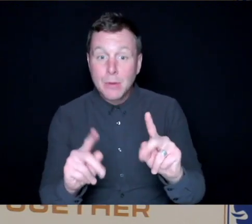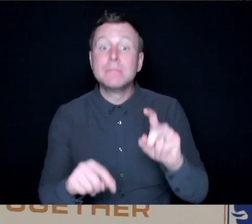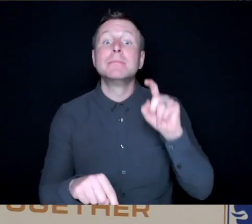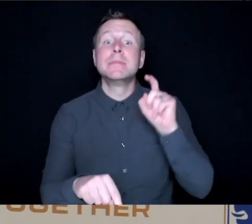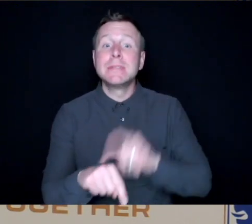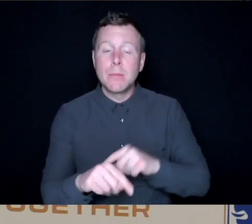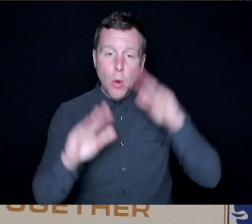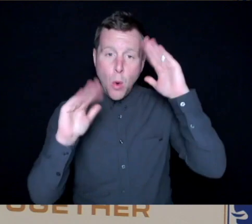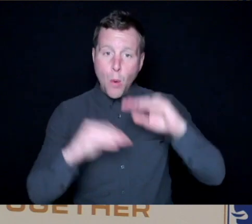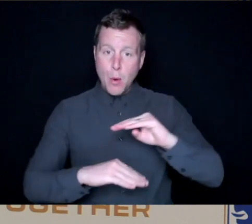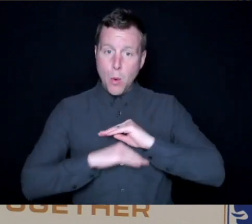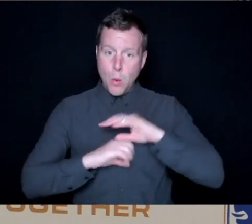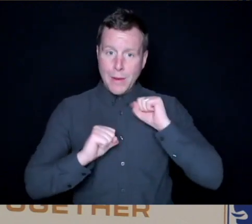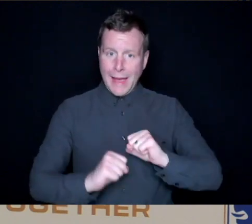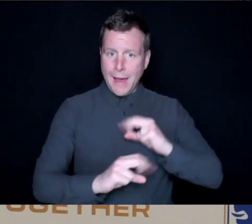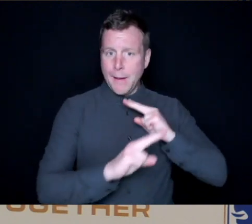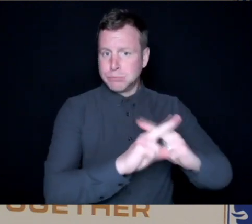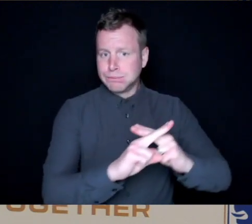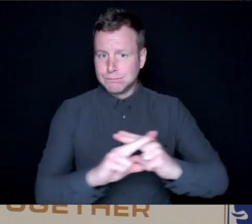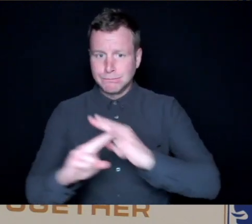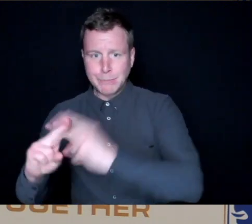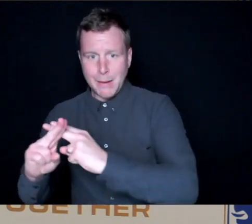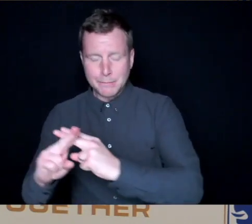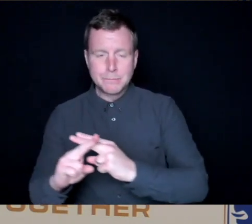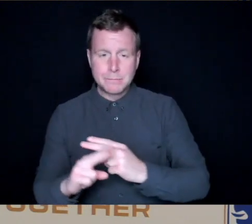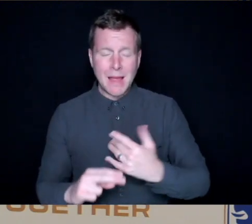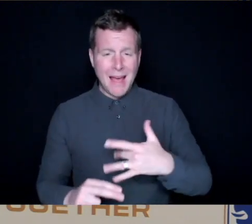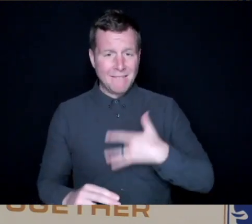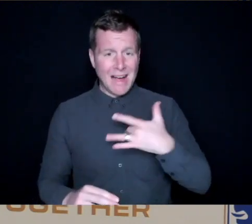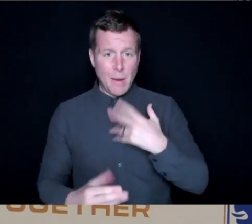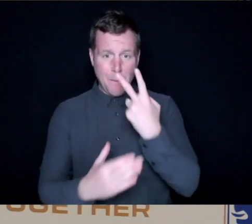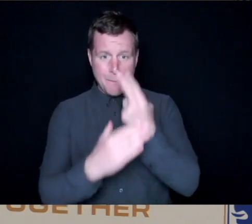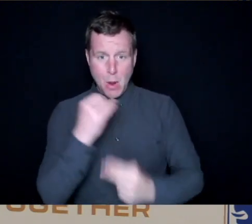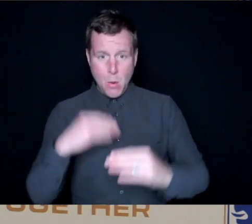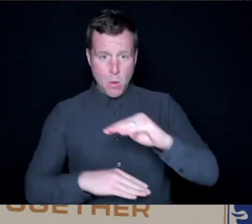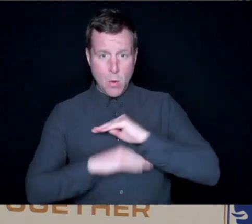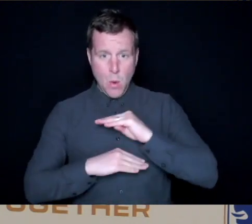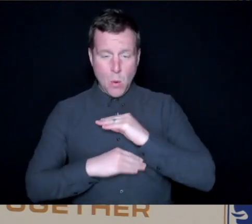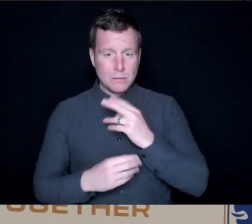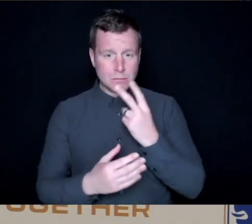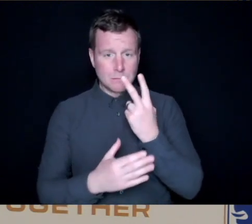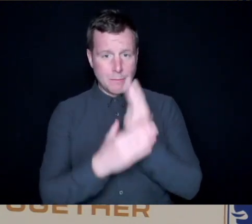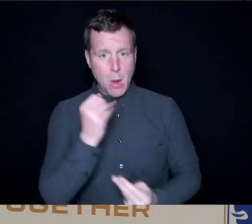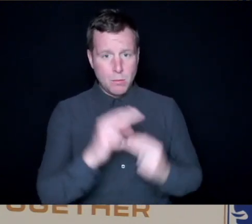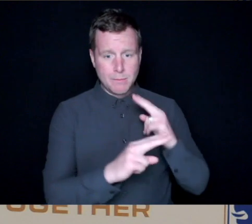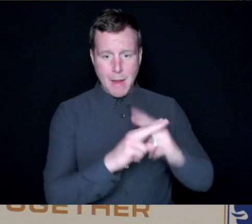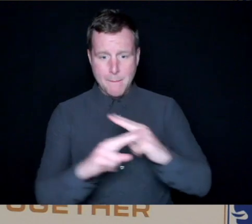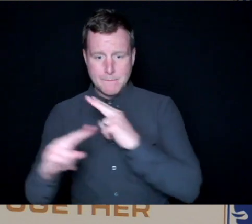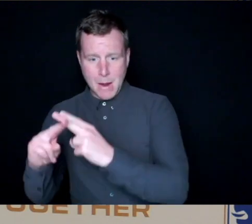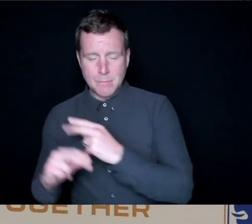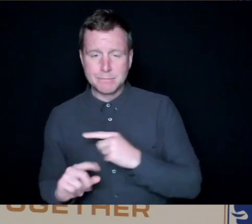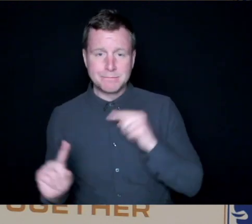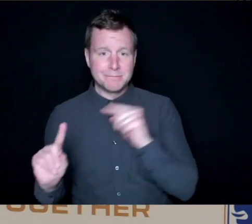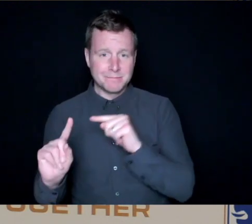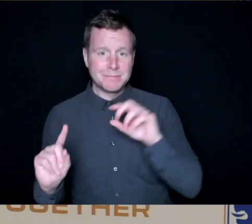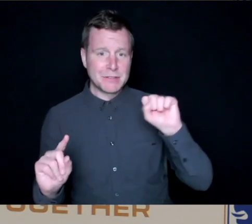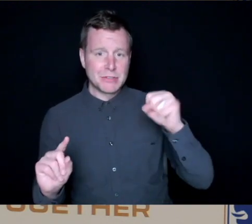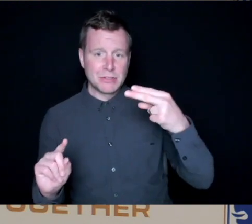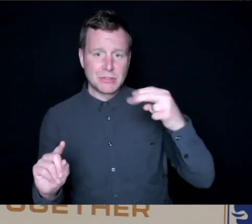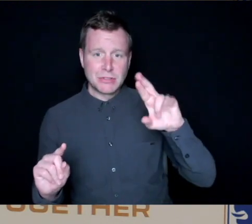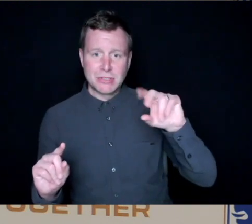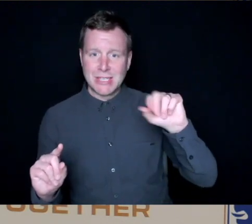that happens, your goalkeeper can stand up and make saves. And I felt like both did tonight. I don't think Kaylin could have saved a shot at any point.